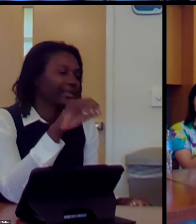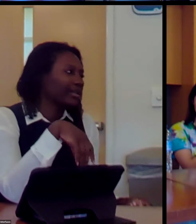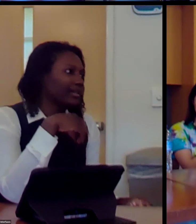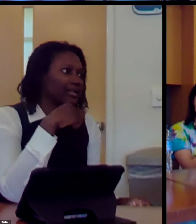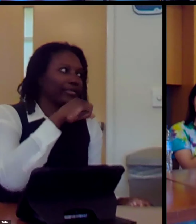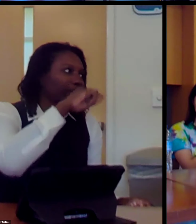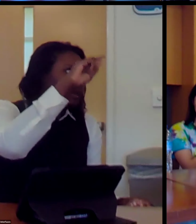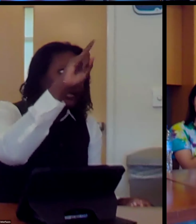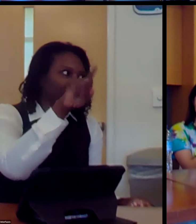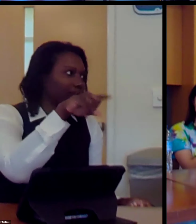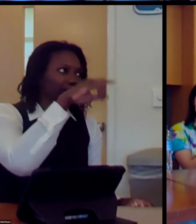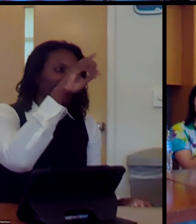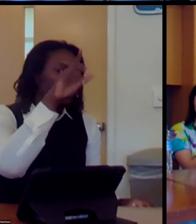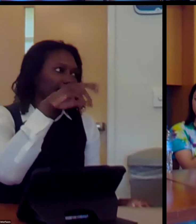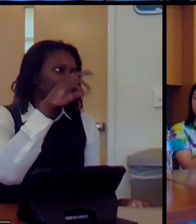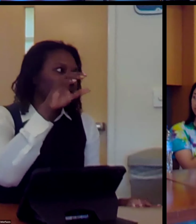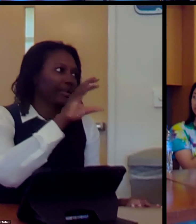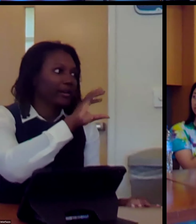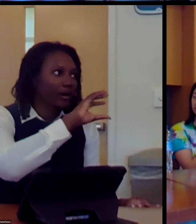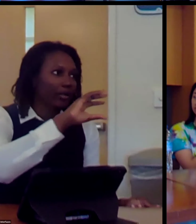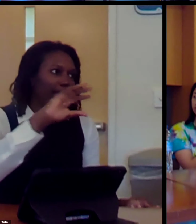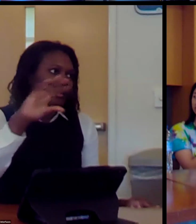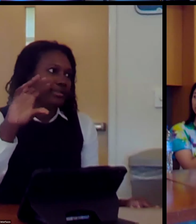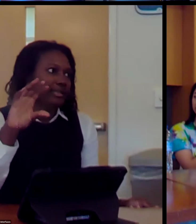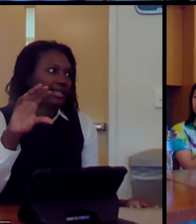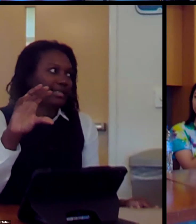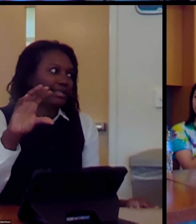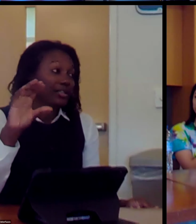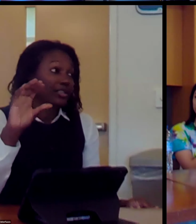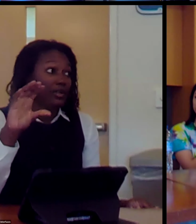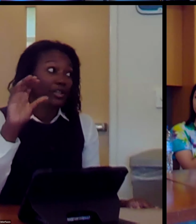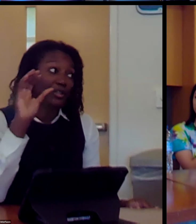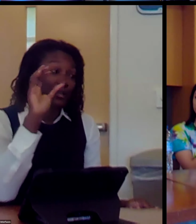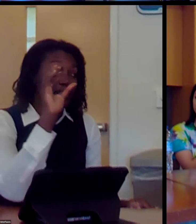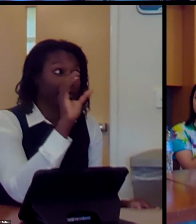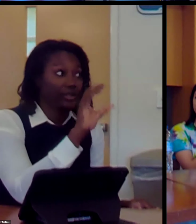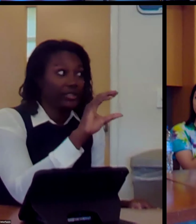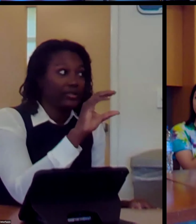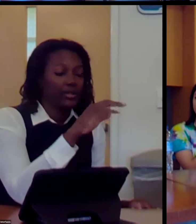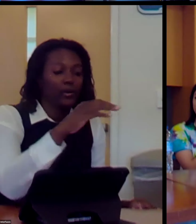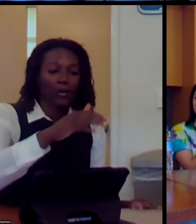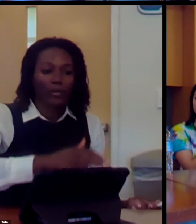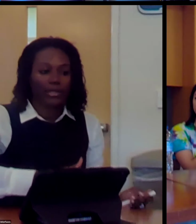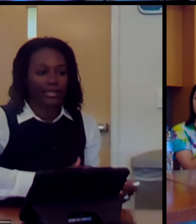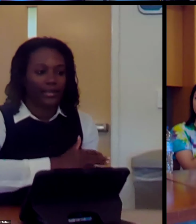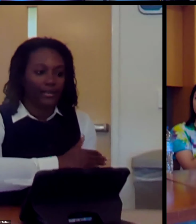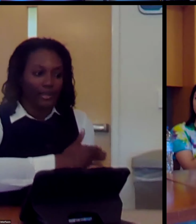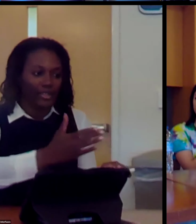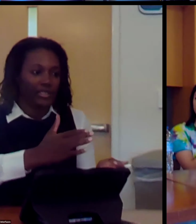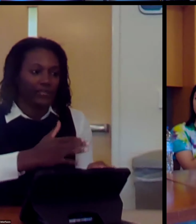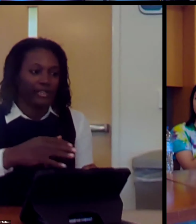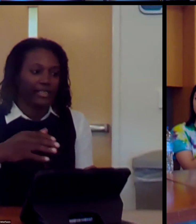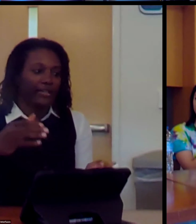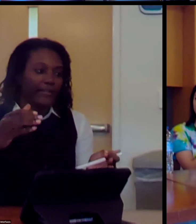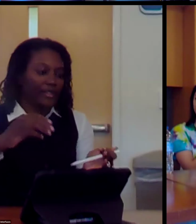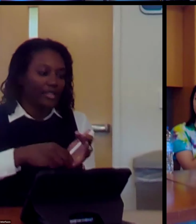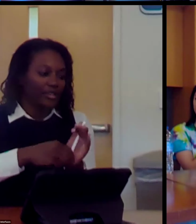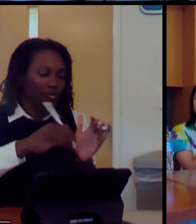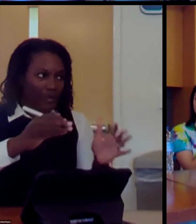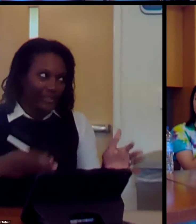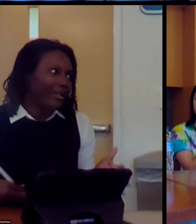mechanics, like flow past a rotating cylinder, like all the classical cases, and show that you can reproduce like all these like literature of